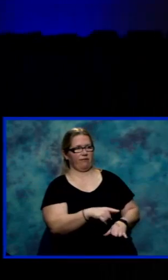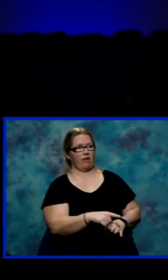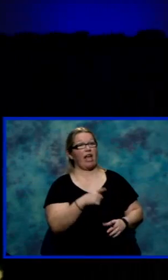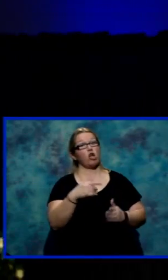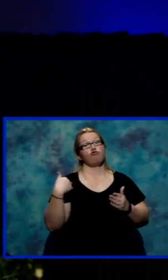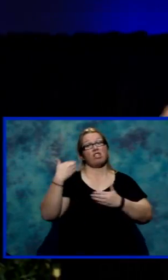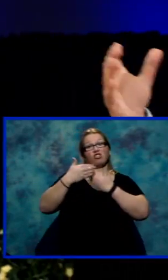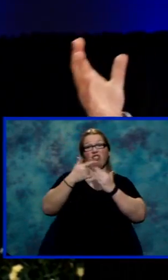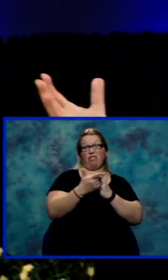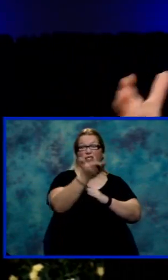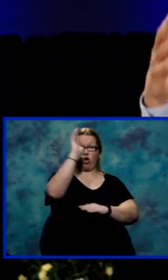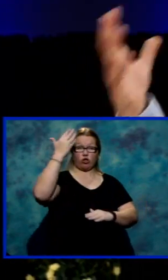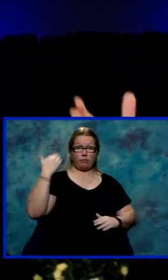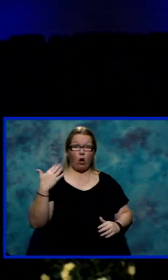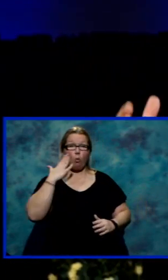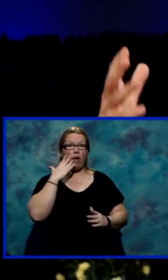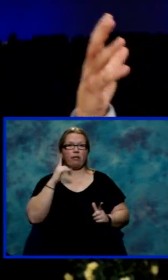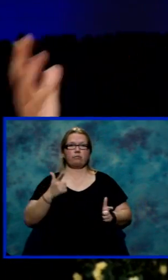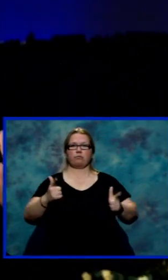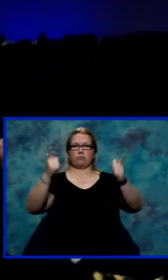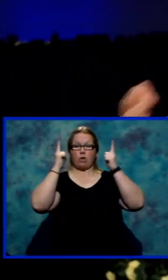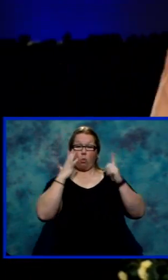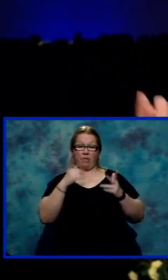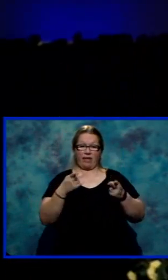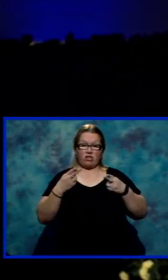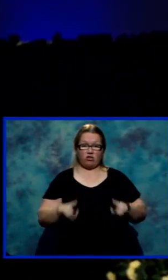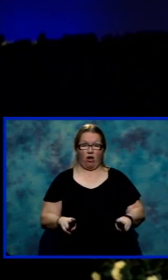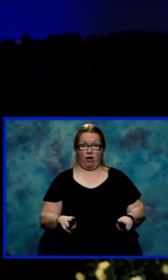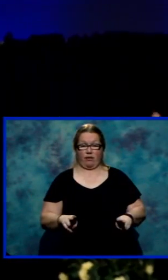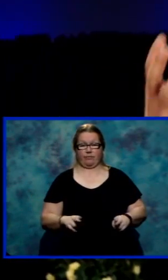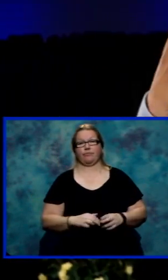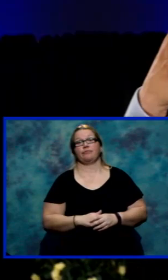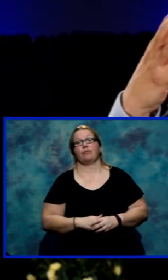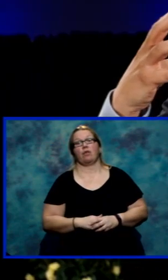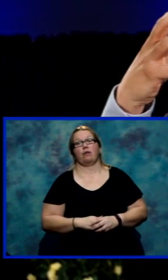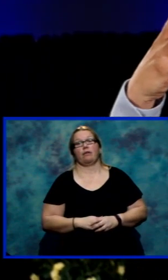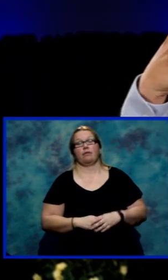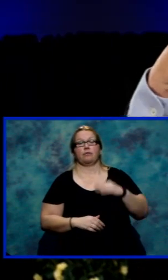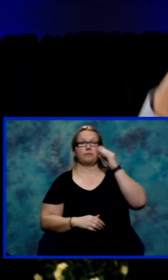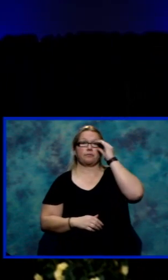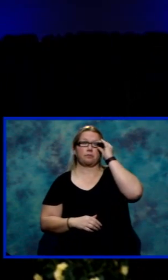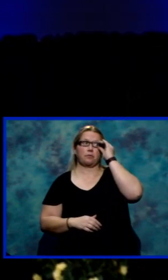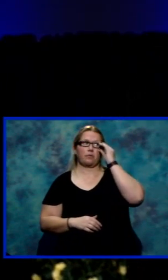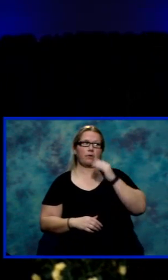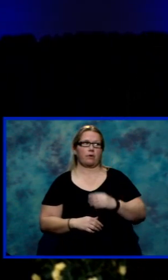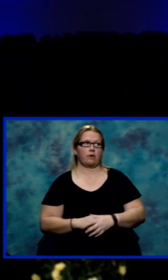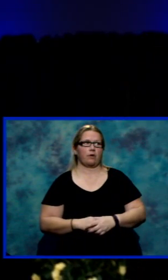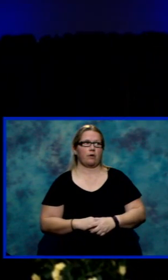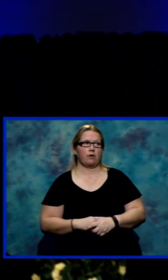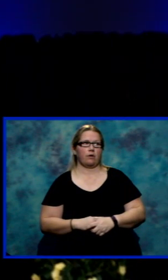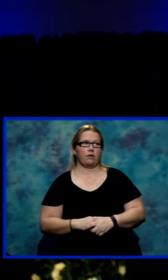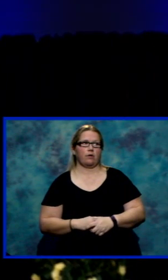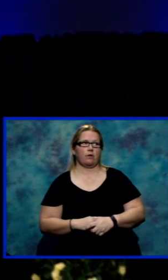those days that when the senior patriarchs would die and the matriarchs would die, that they would actually be